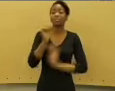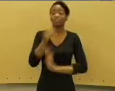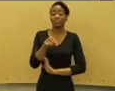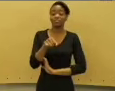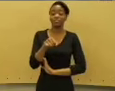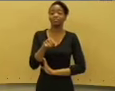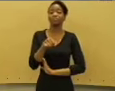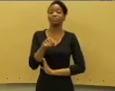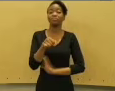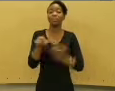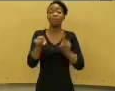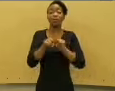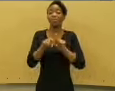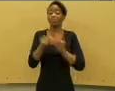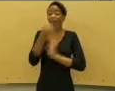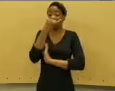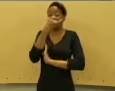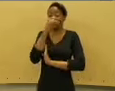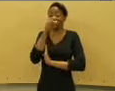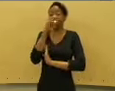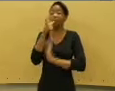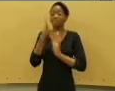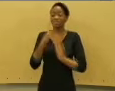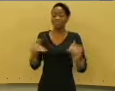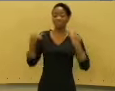the criminal justice system,